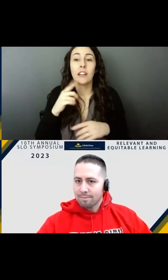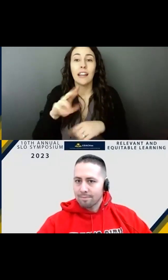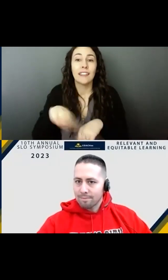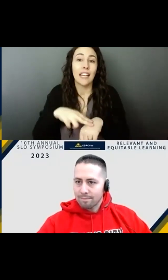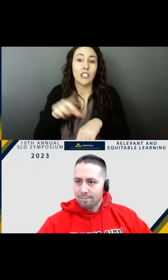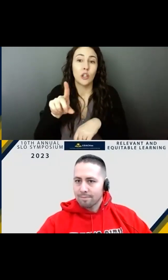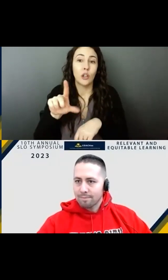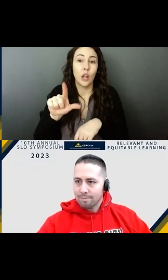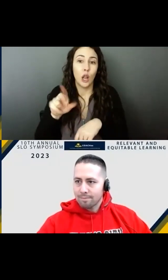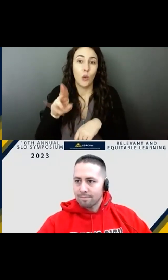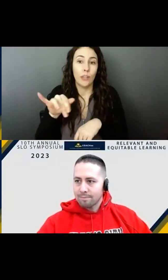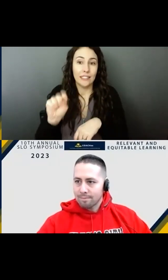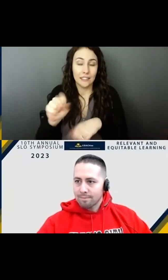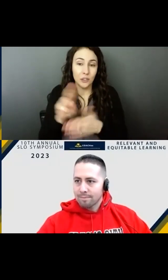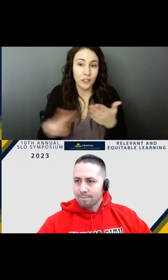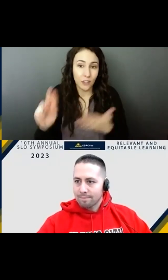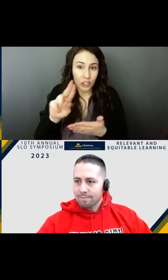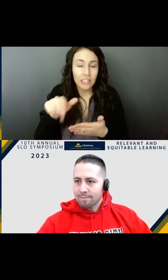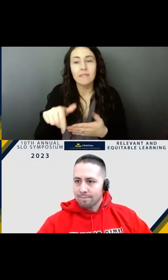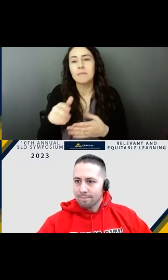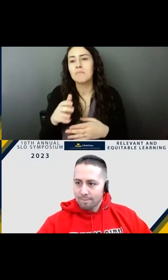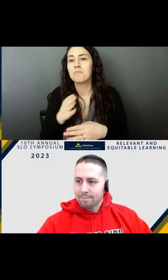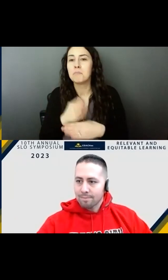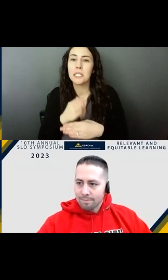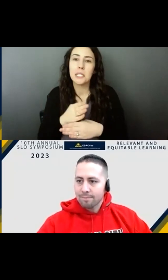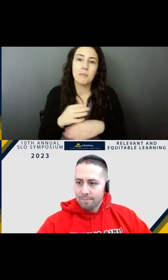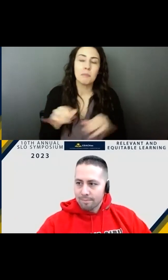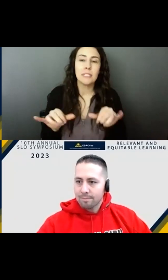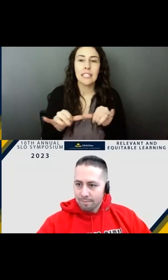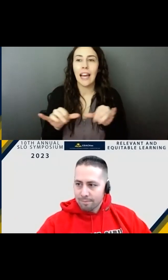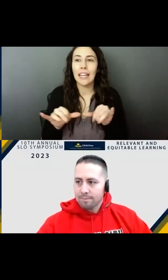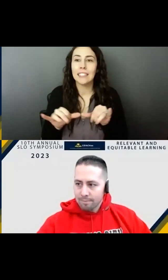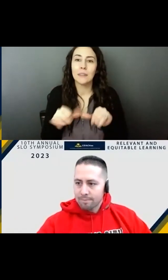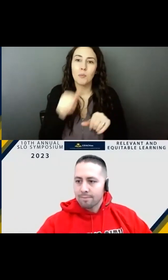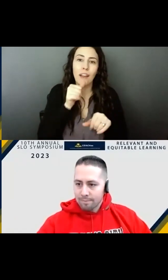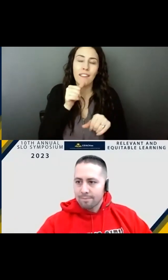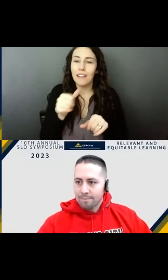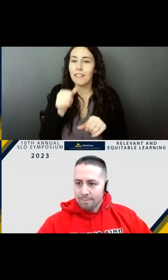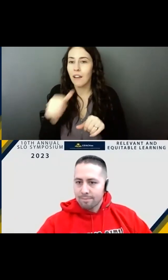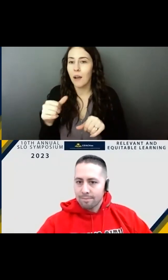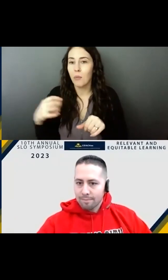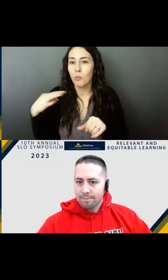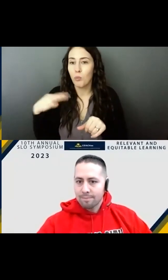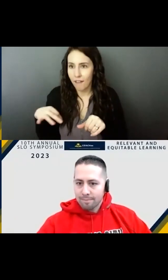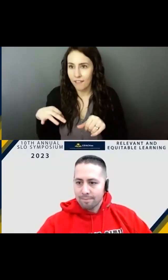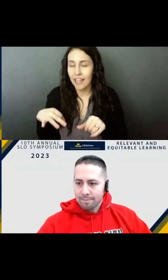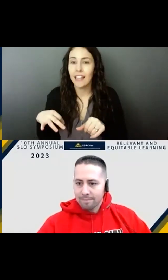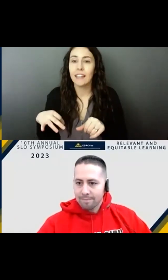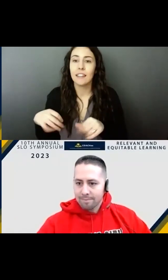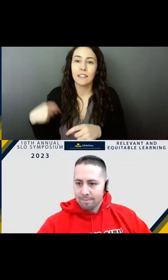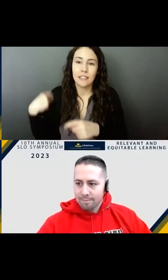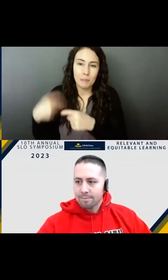University, which is a medium-sized private, not-for-profit Hispanic serving institution in the Chicago